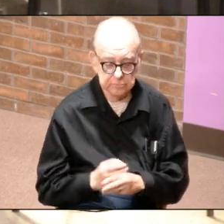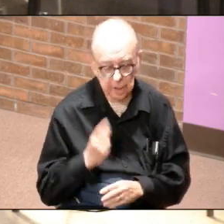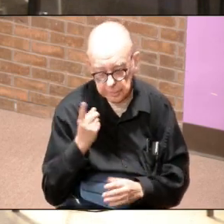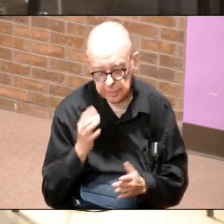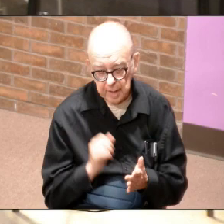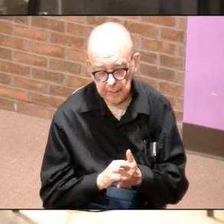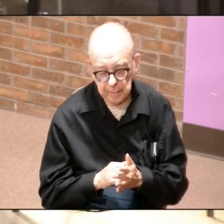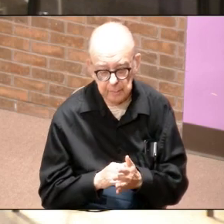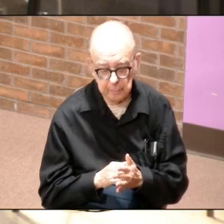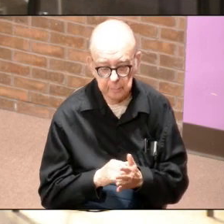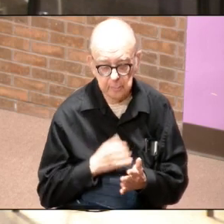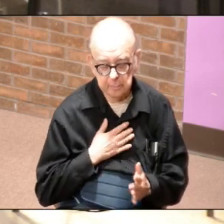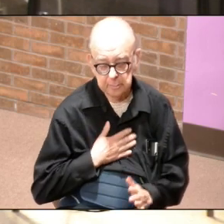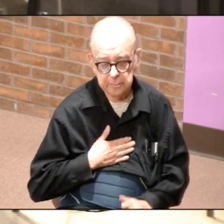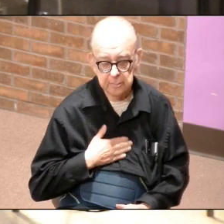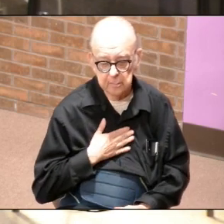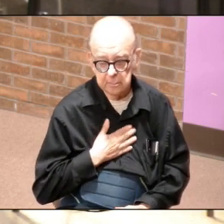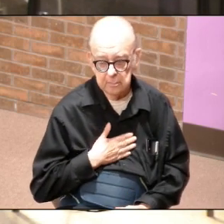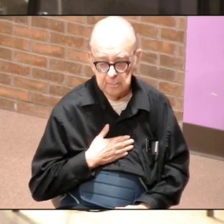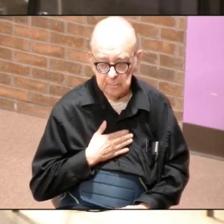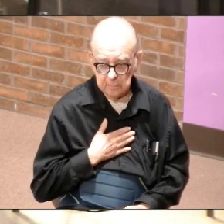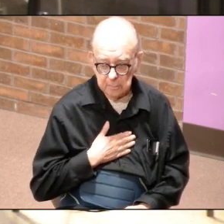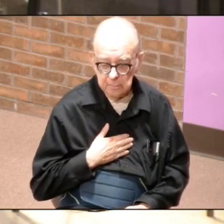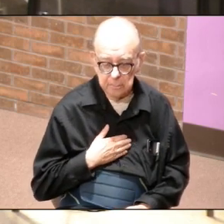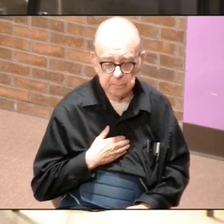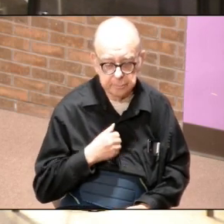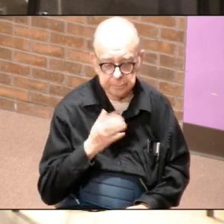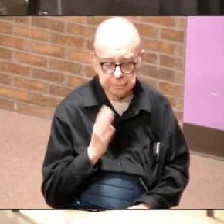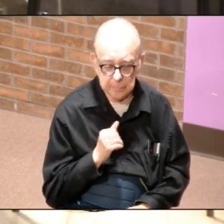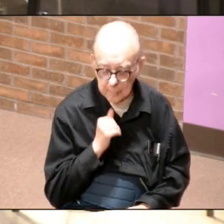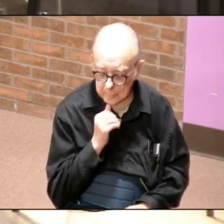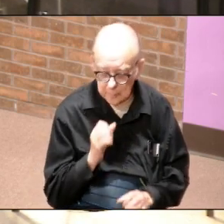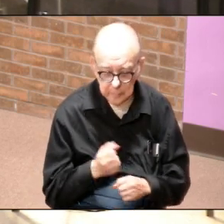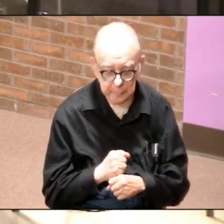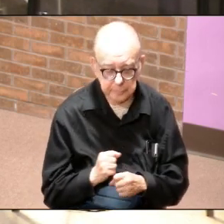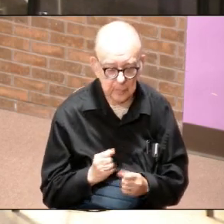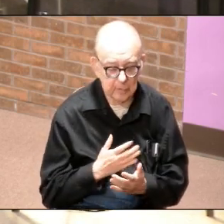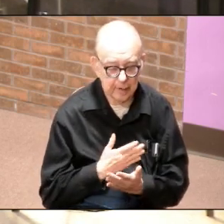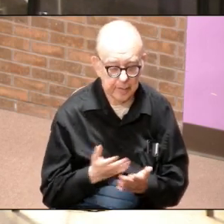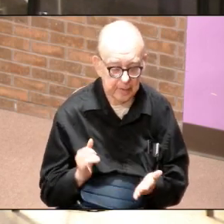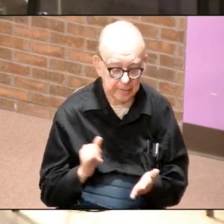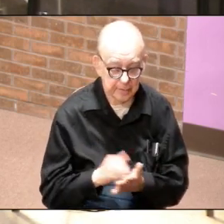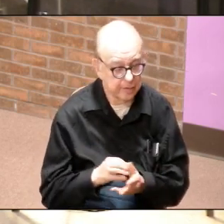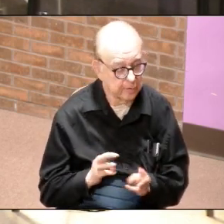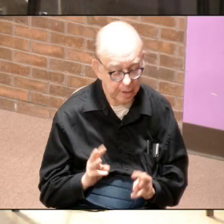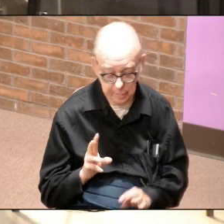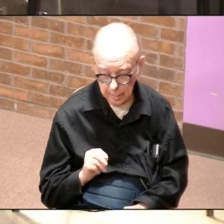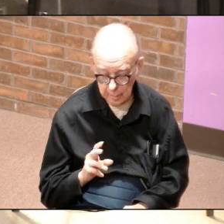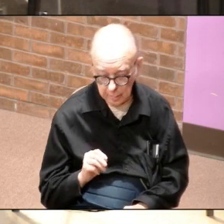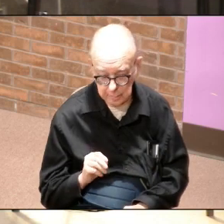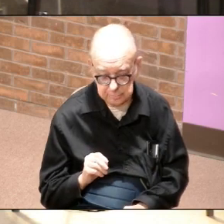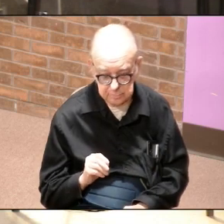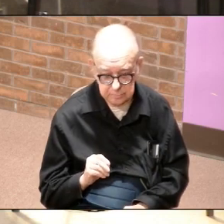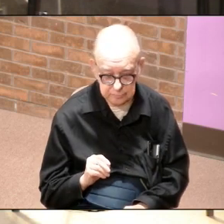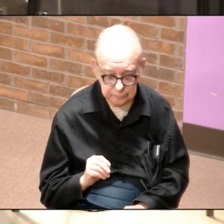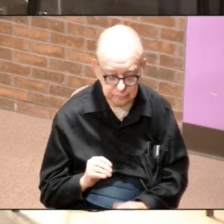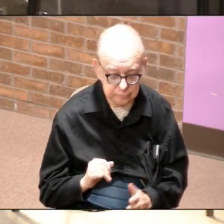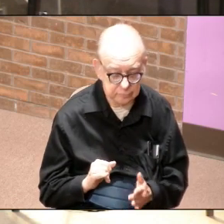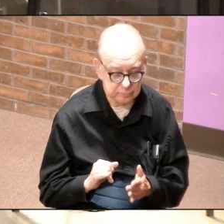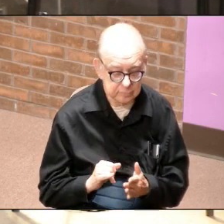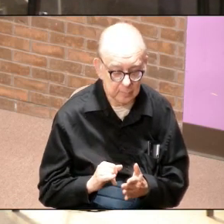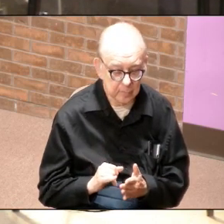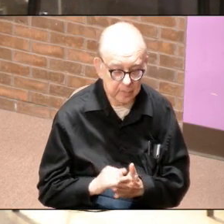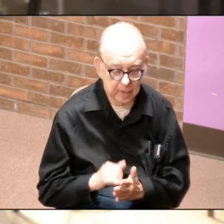that, please. God didn't create it this way. This isn't